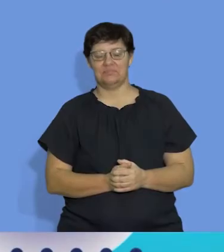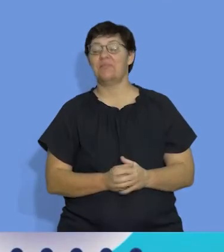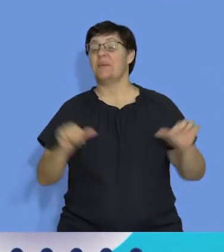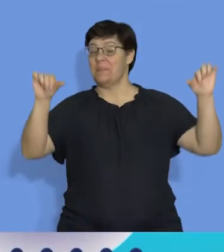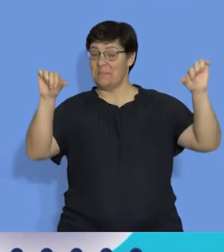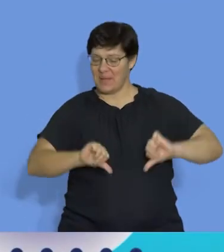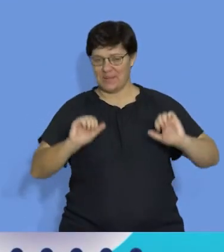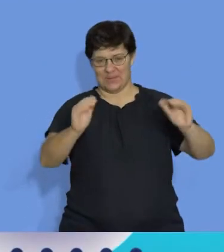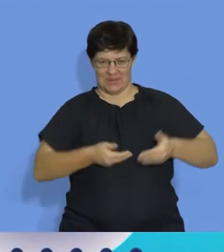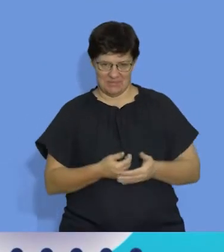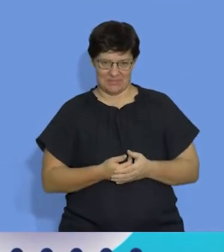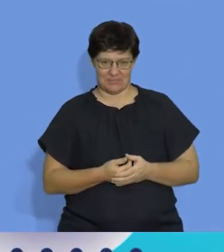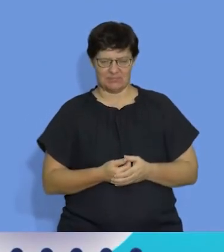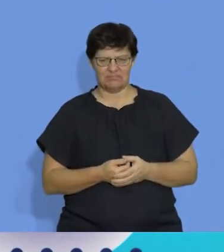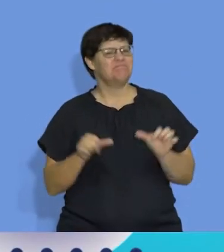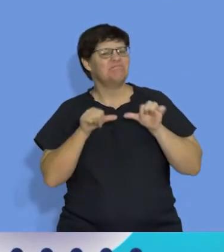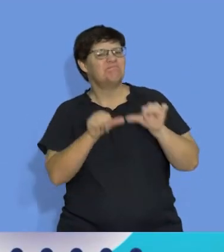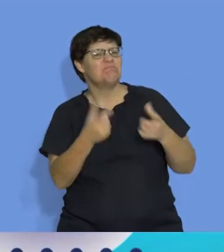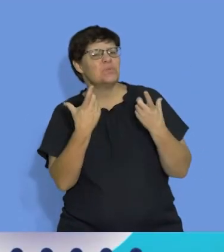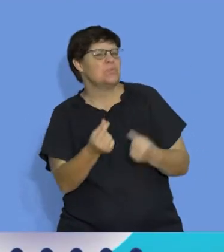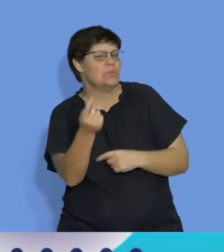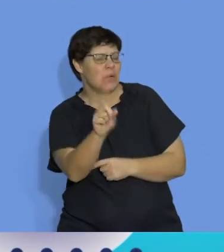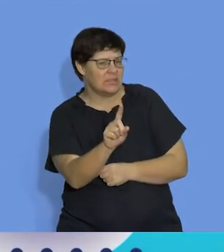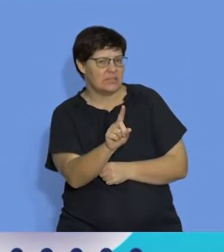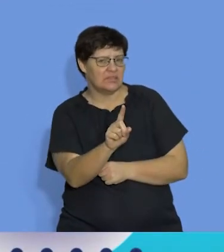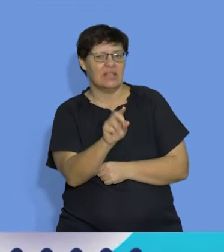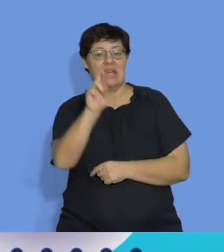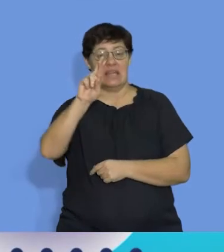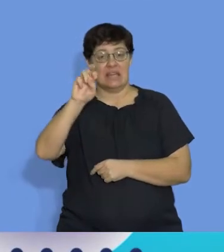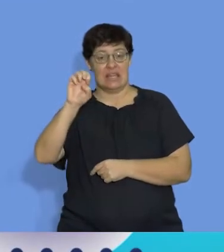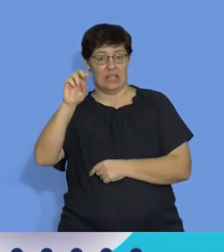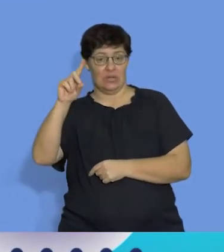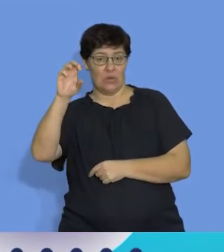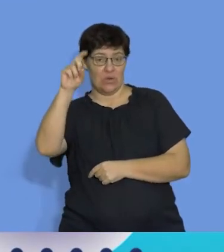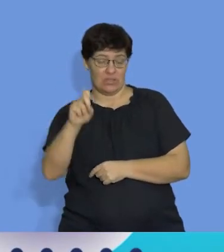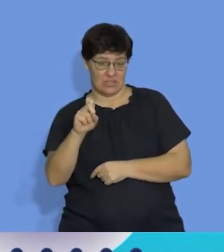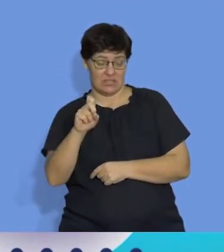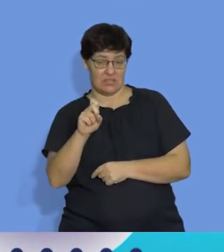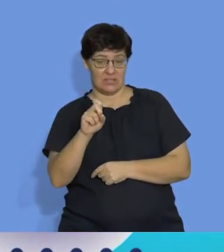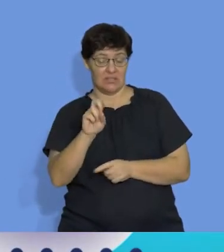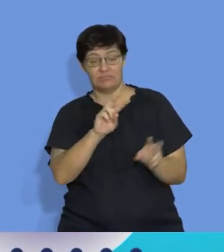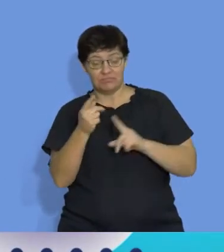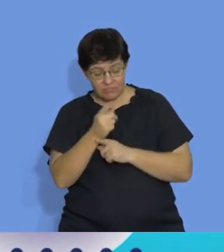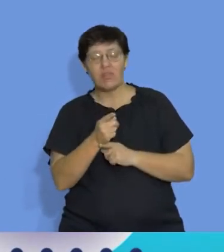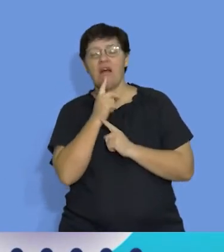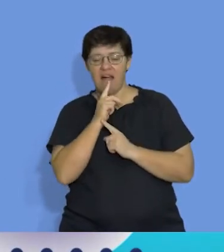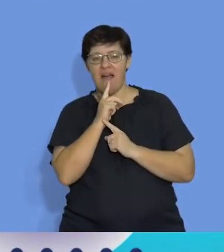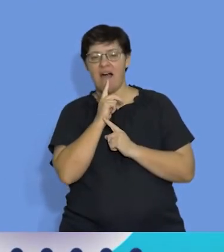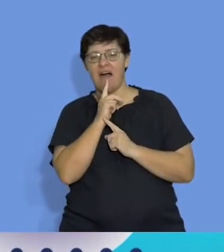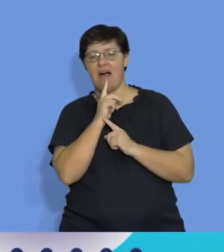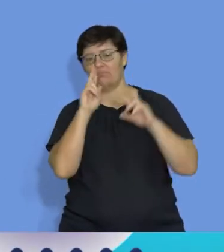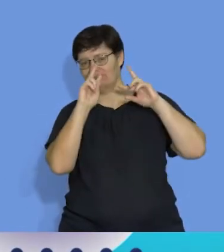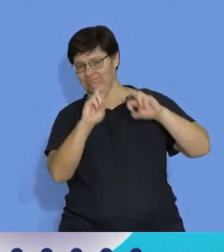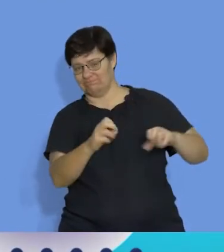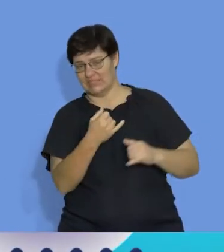Welcome back. We're still doing a revision on redox reactions. Now we are able to represent redox reaction. But in